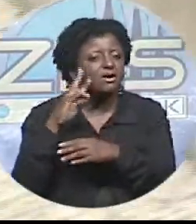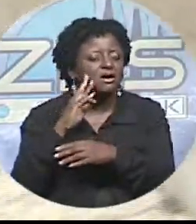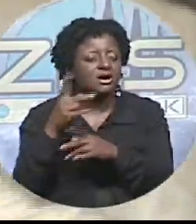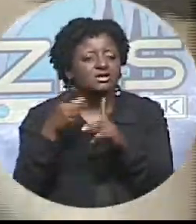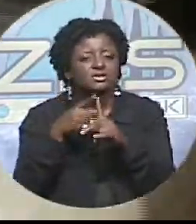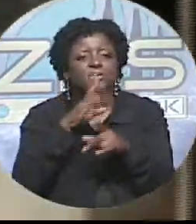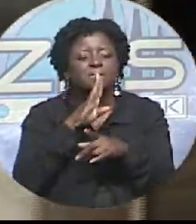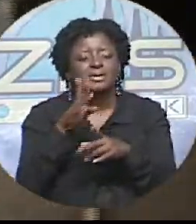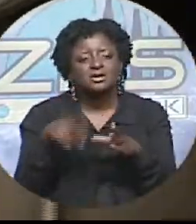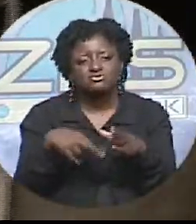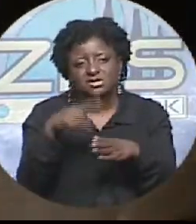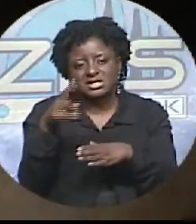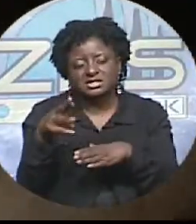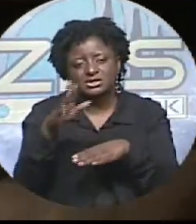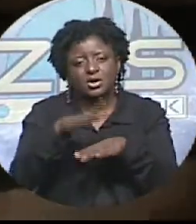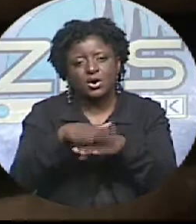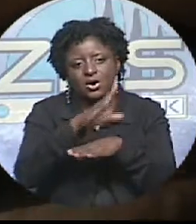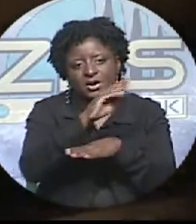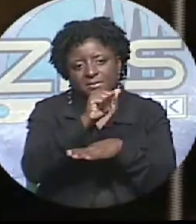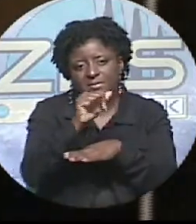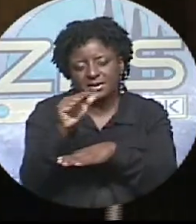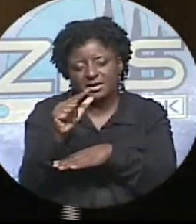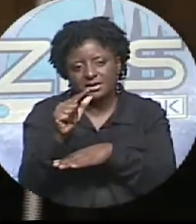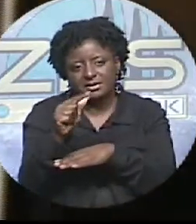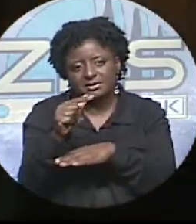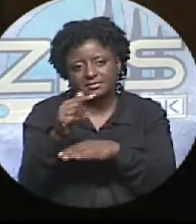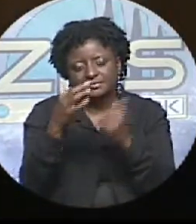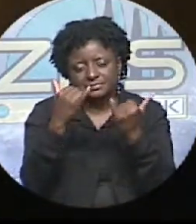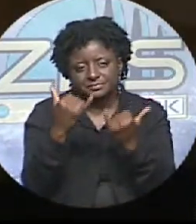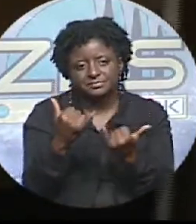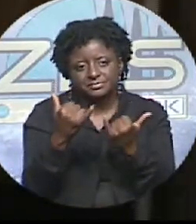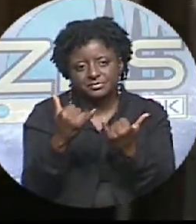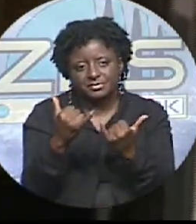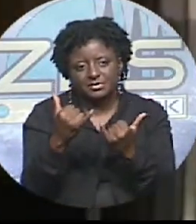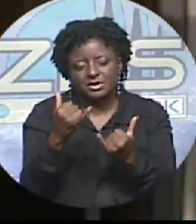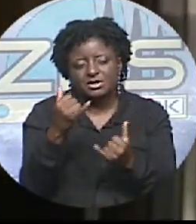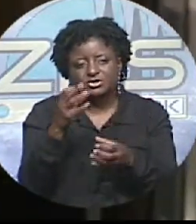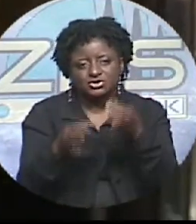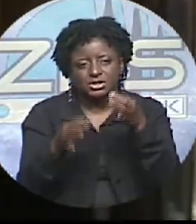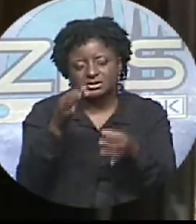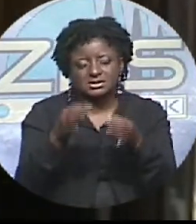the meantime. However, Court Justice President Justice Anita